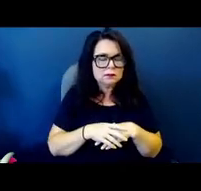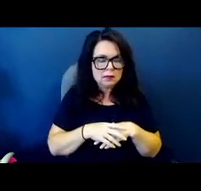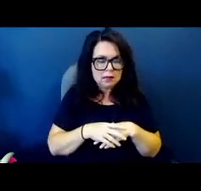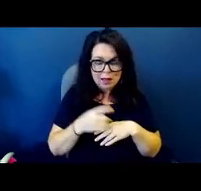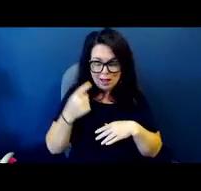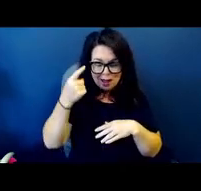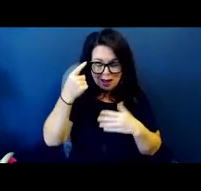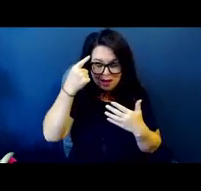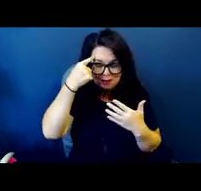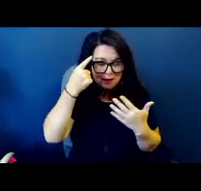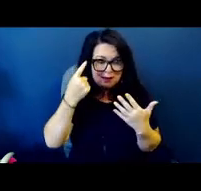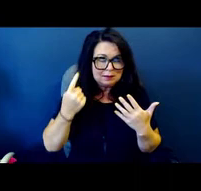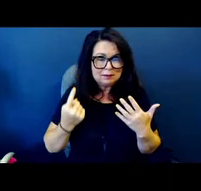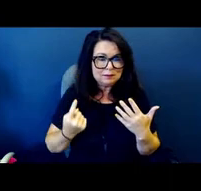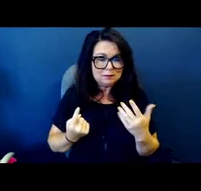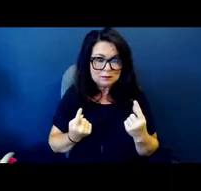ways